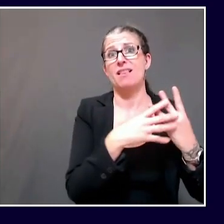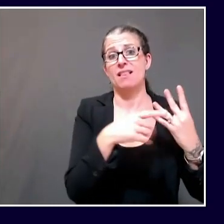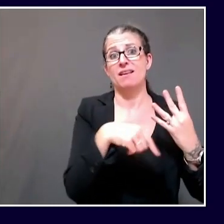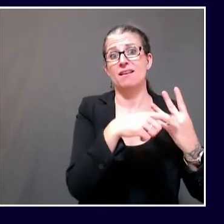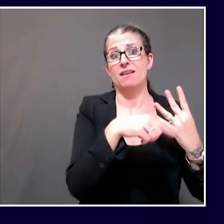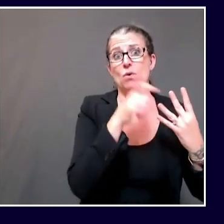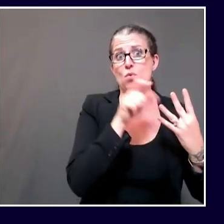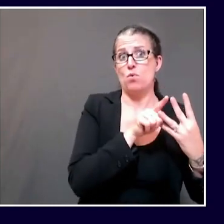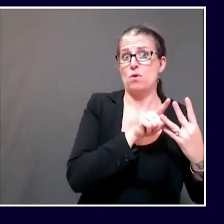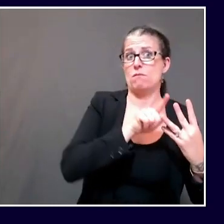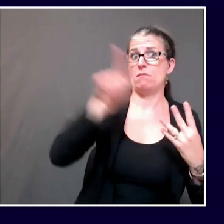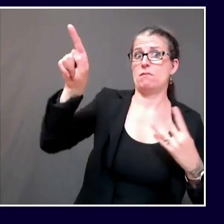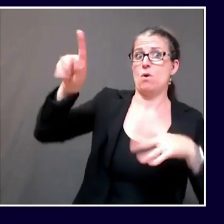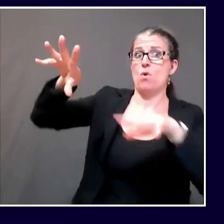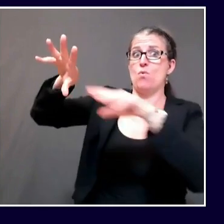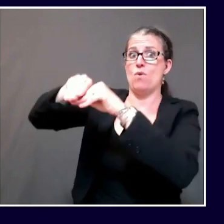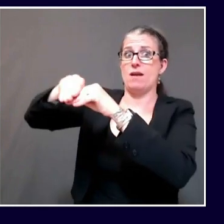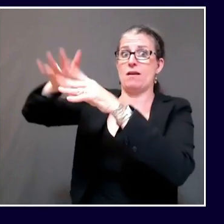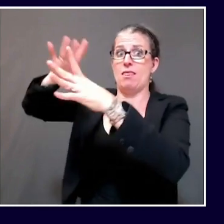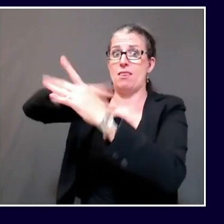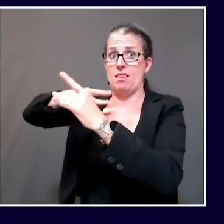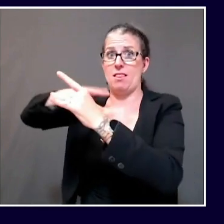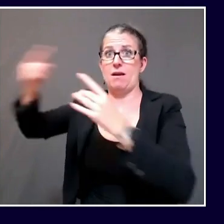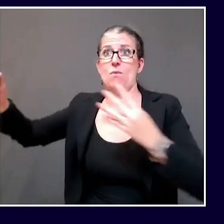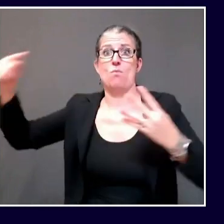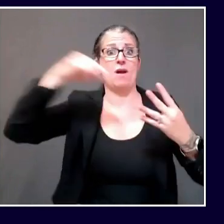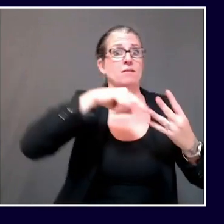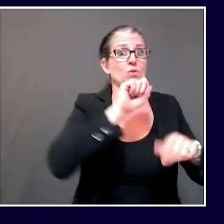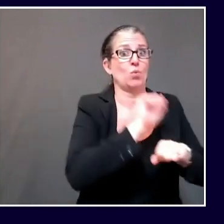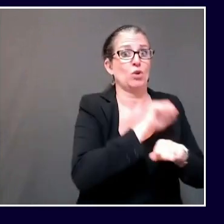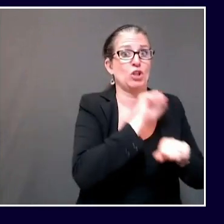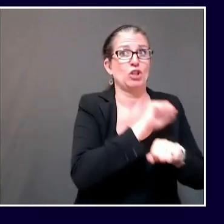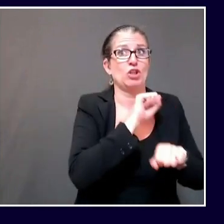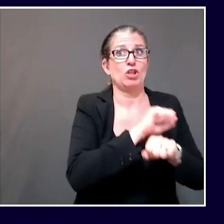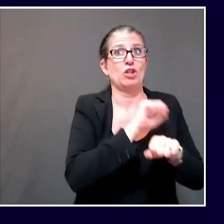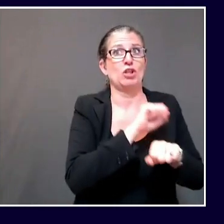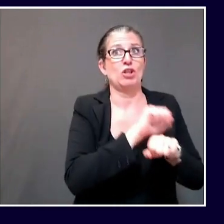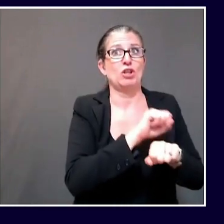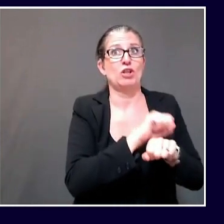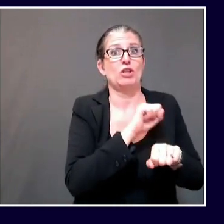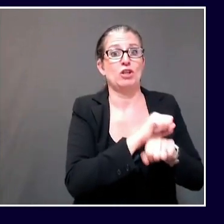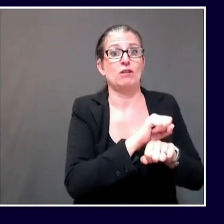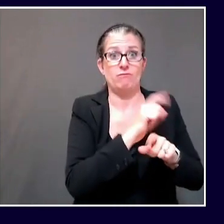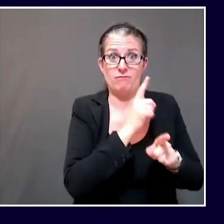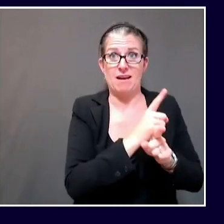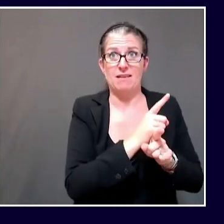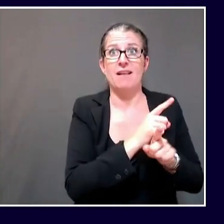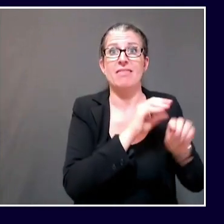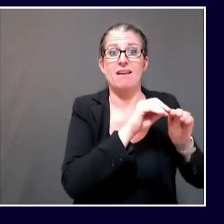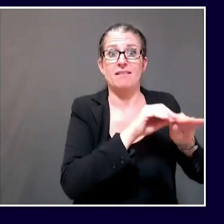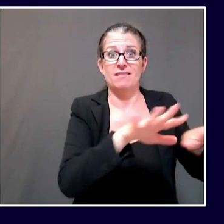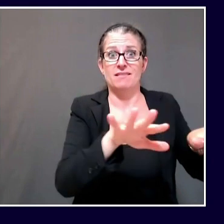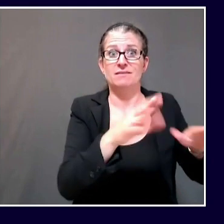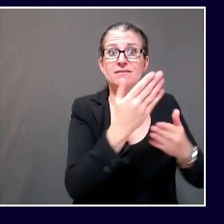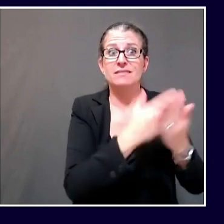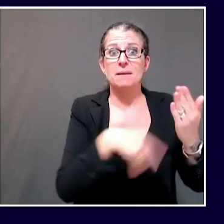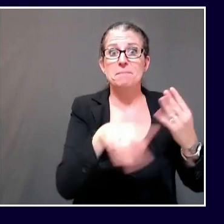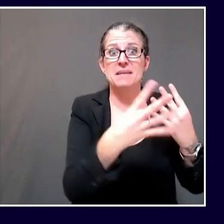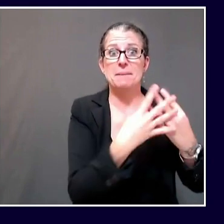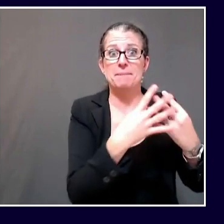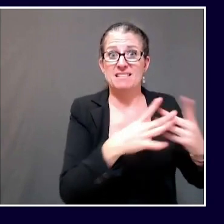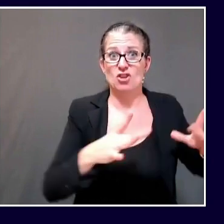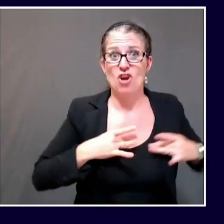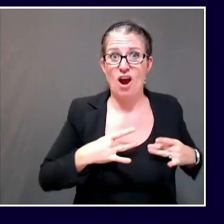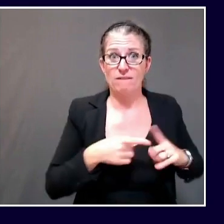at the jail, several inmates have contracted the virus from that staff member. So has it